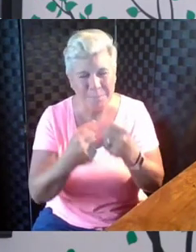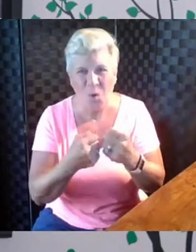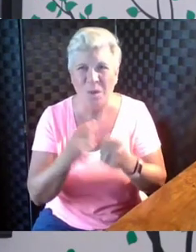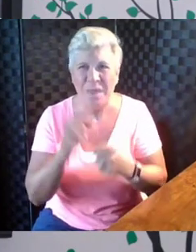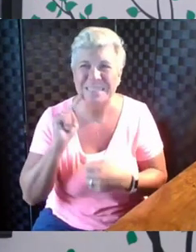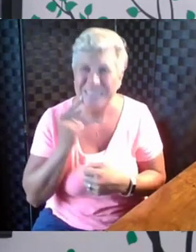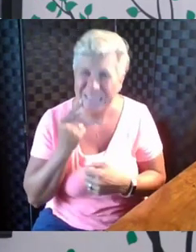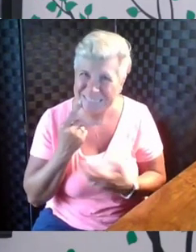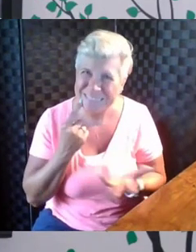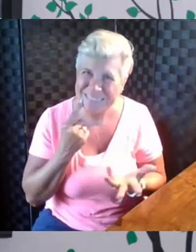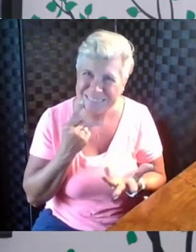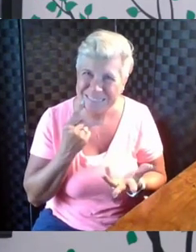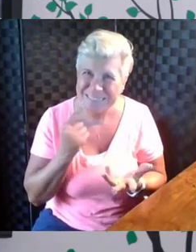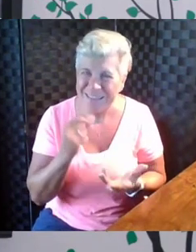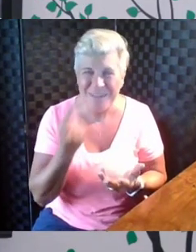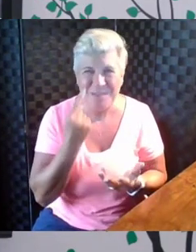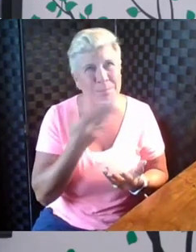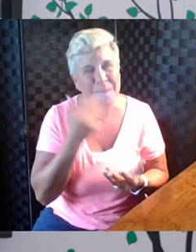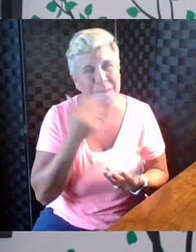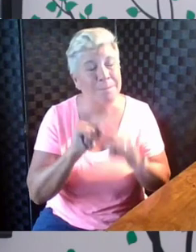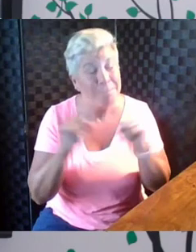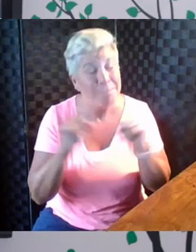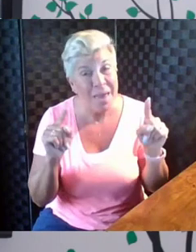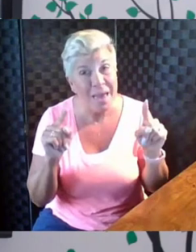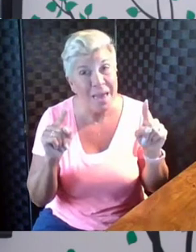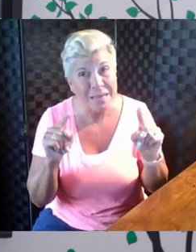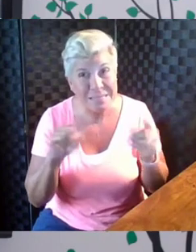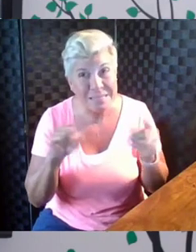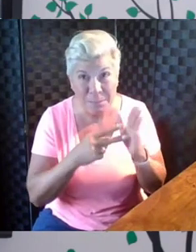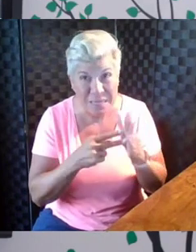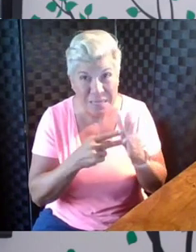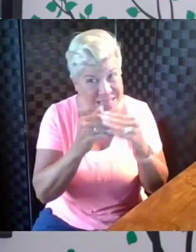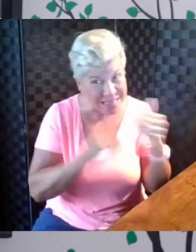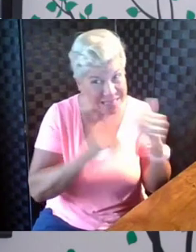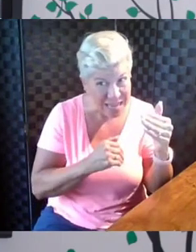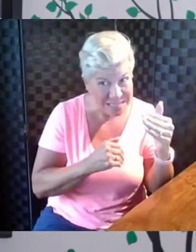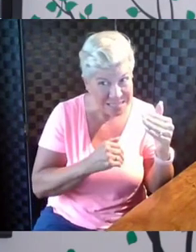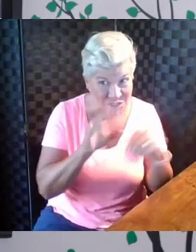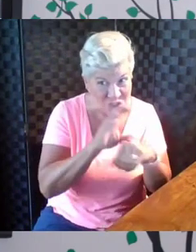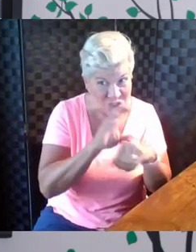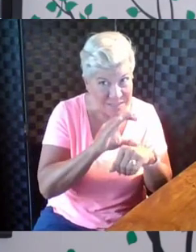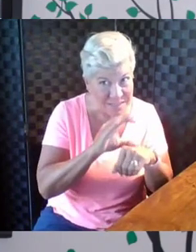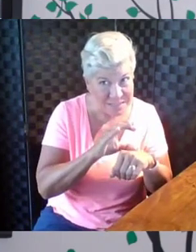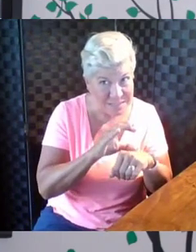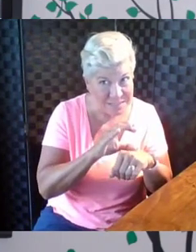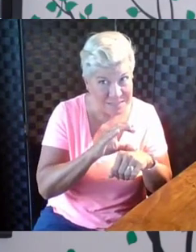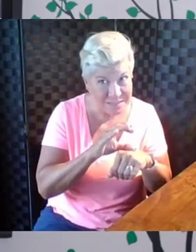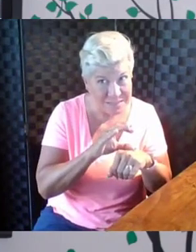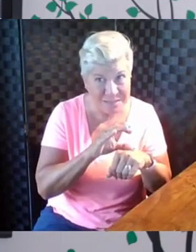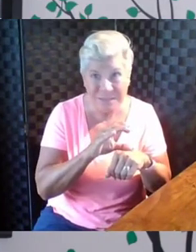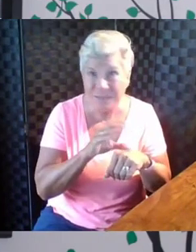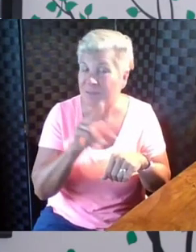bar's broken, it's not always the best. But does it mean you got less chocolate?